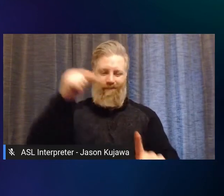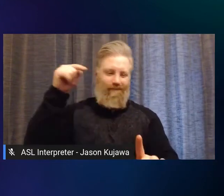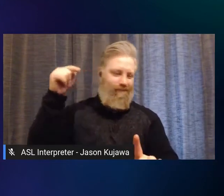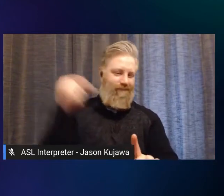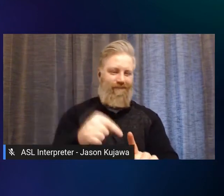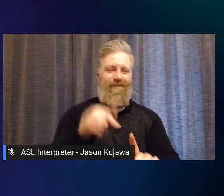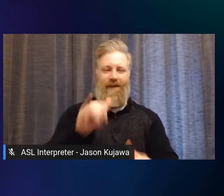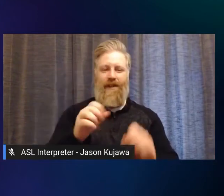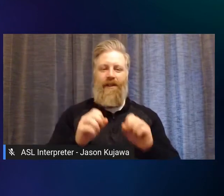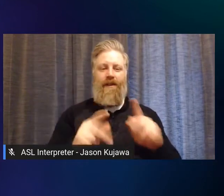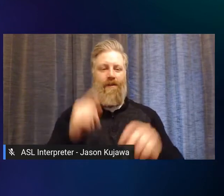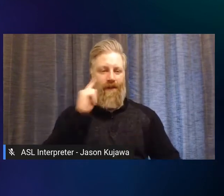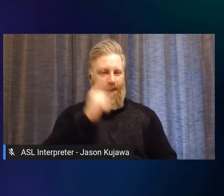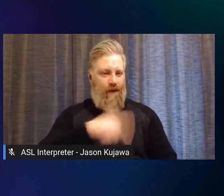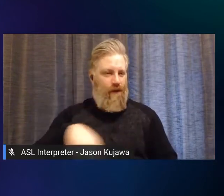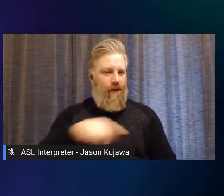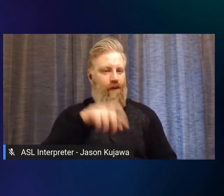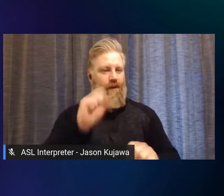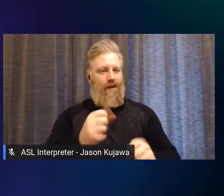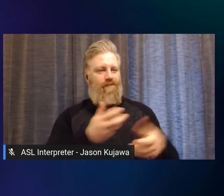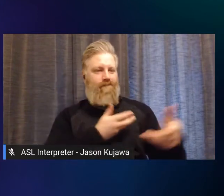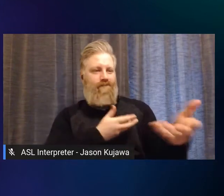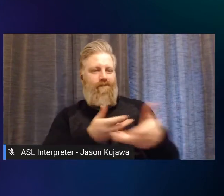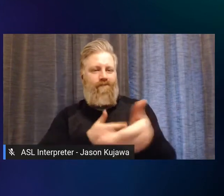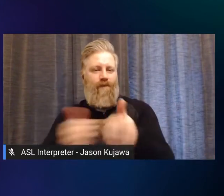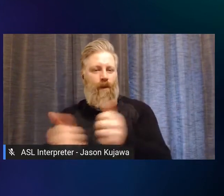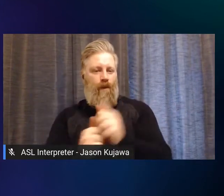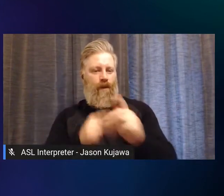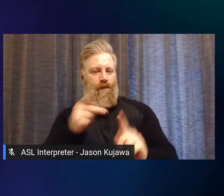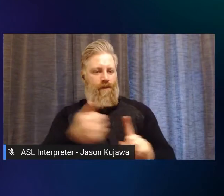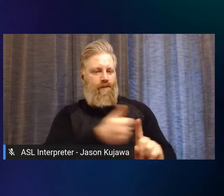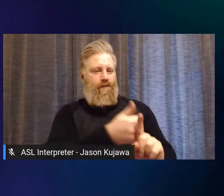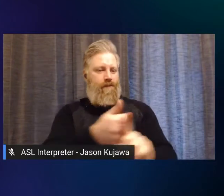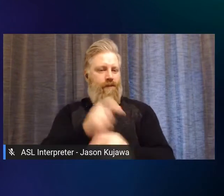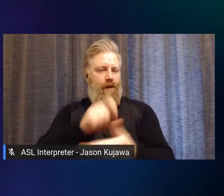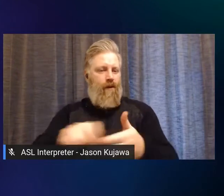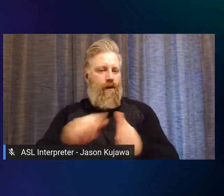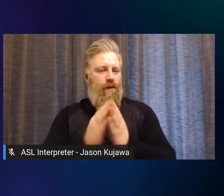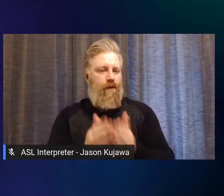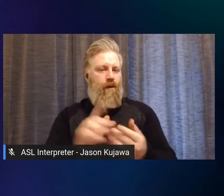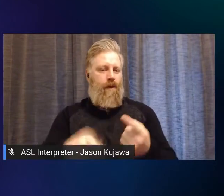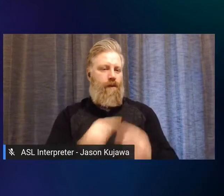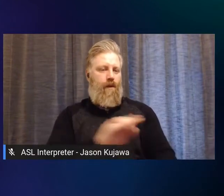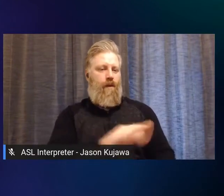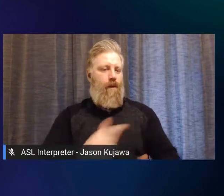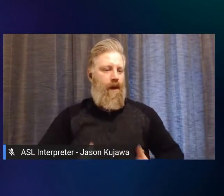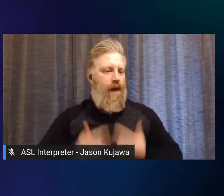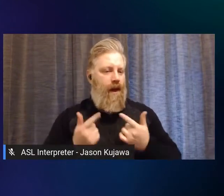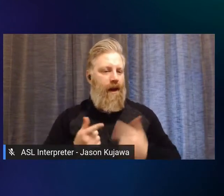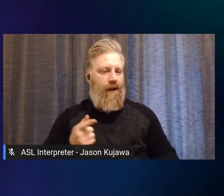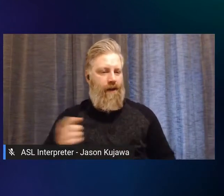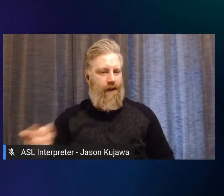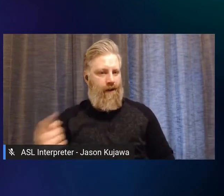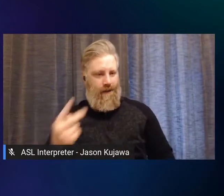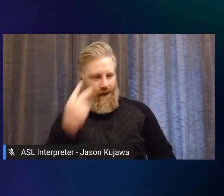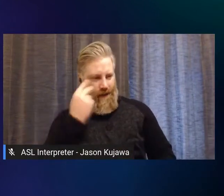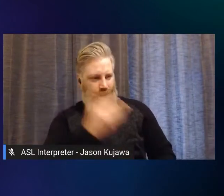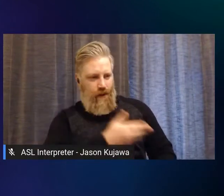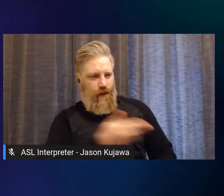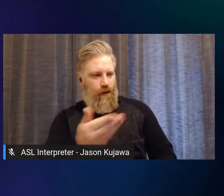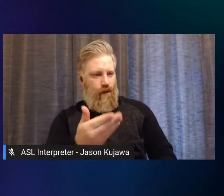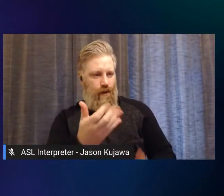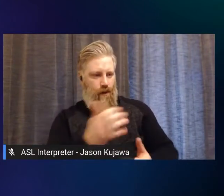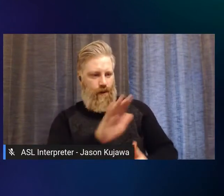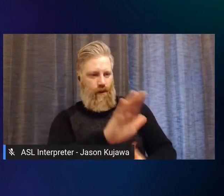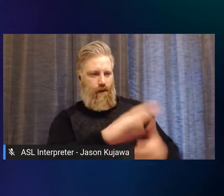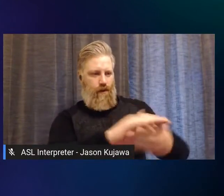to actually engage with the people who are writing the books about your lives, the people who see you and are trying to portray you in their narratives, right? You